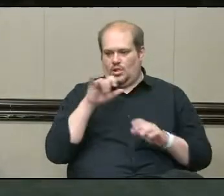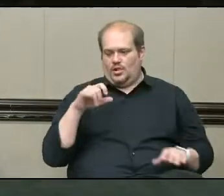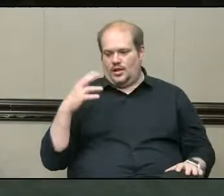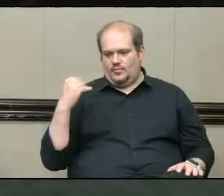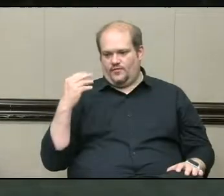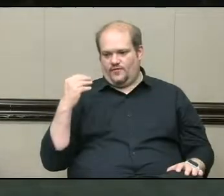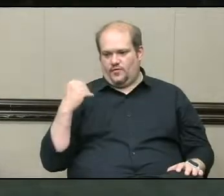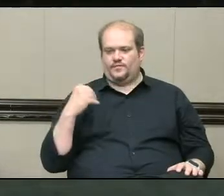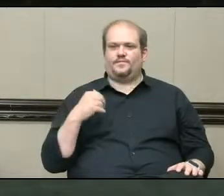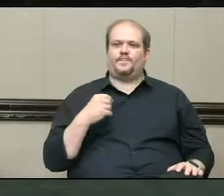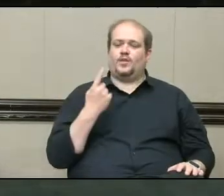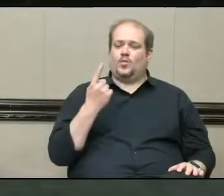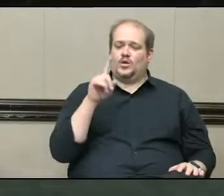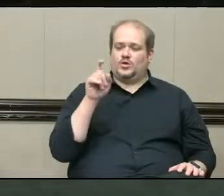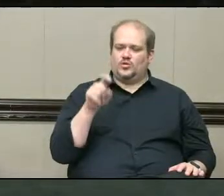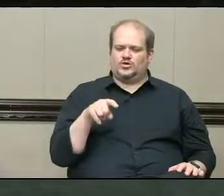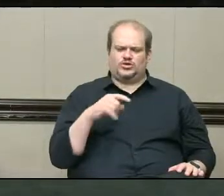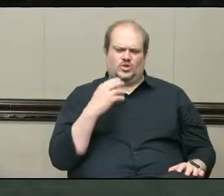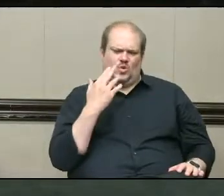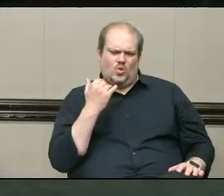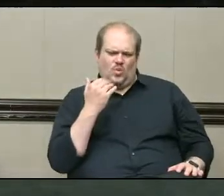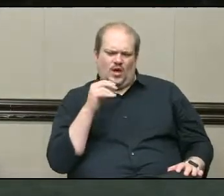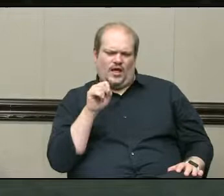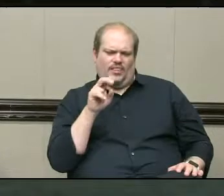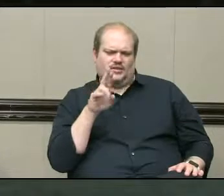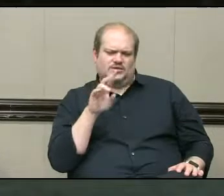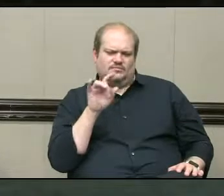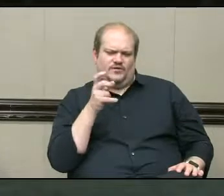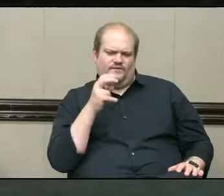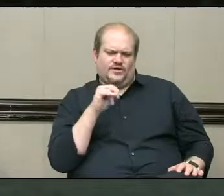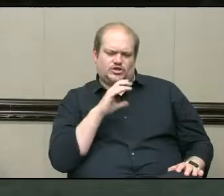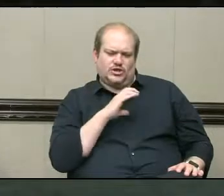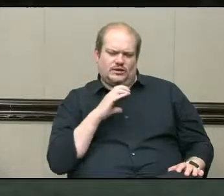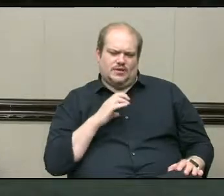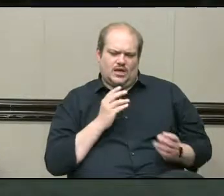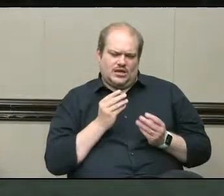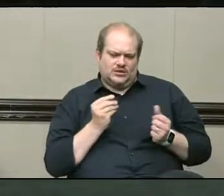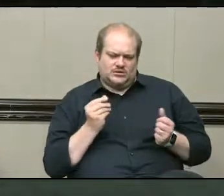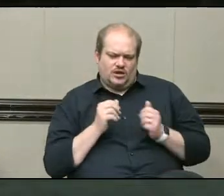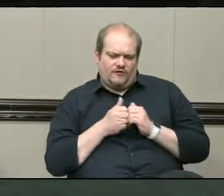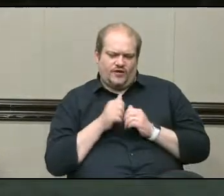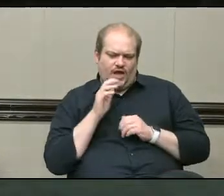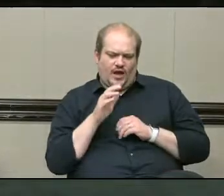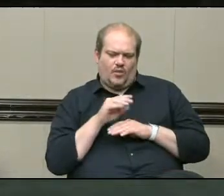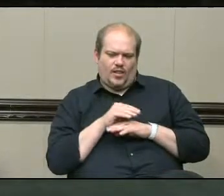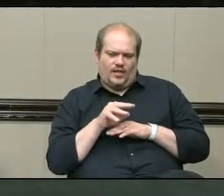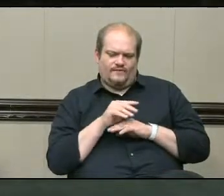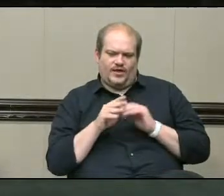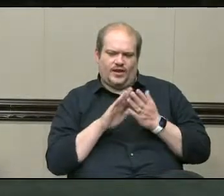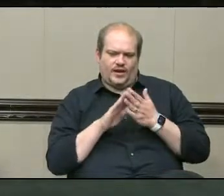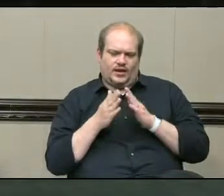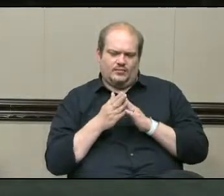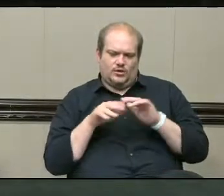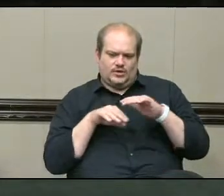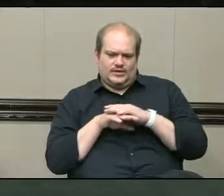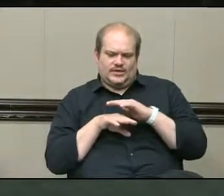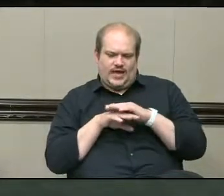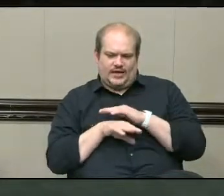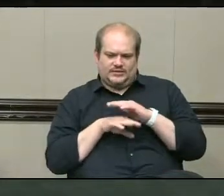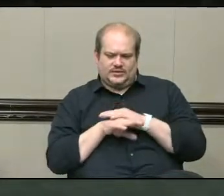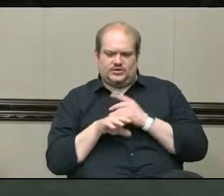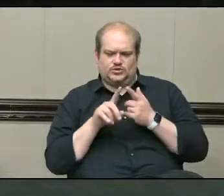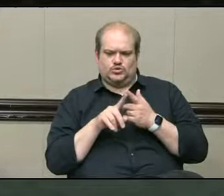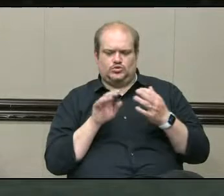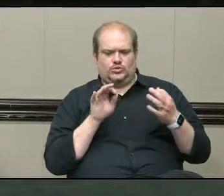past. So one of the questions is, why was the subdivision committee dissolved, and how will it affect the community's access